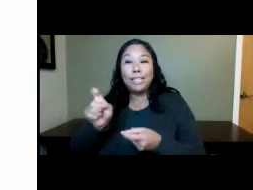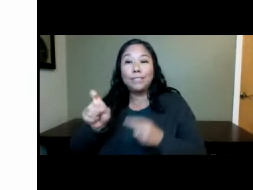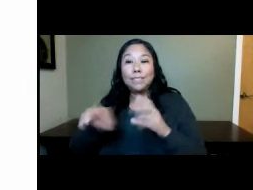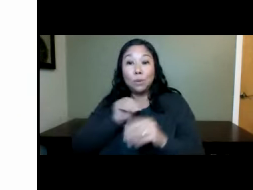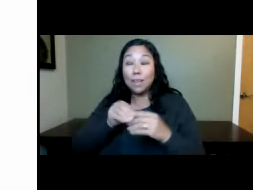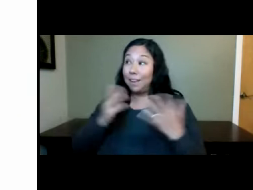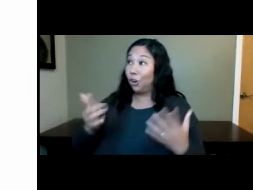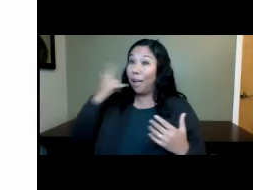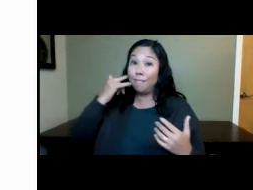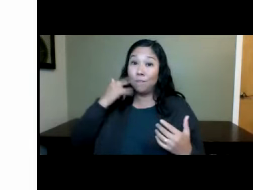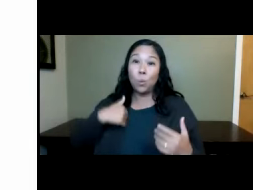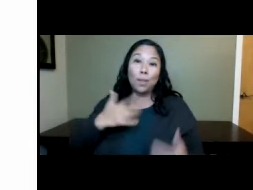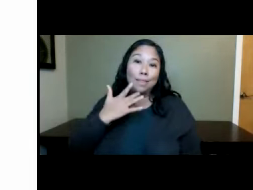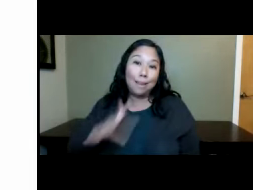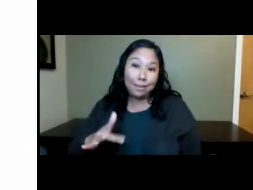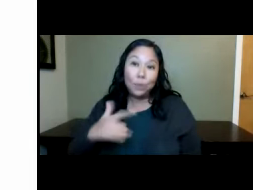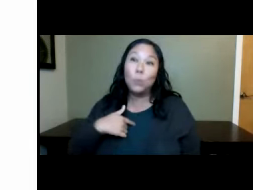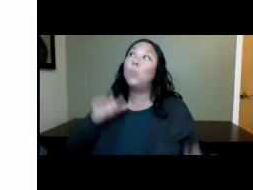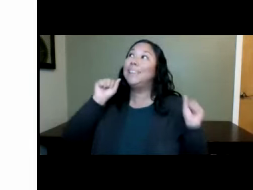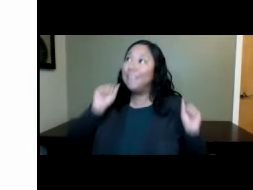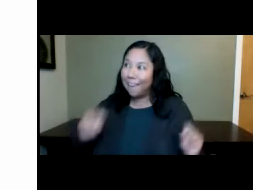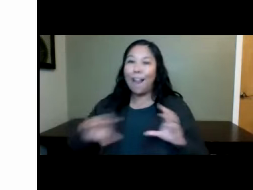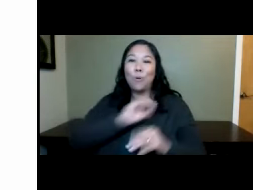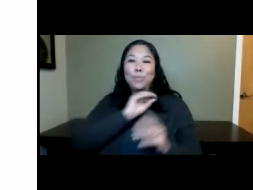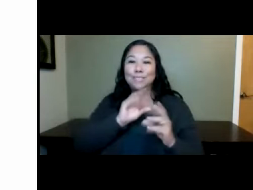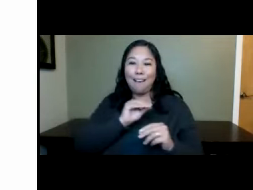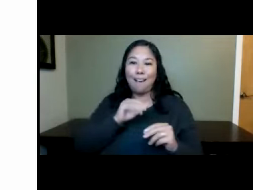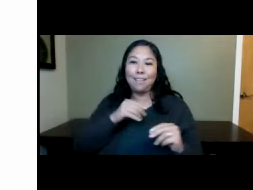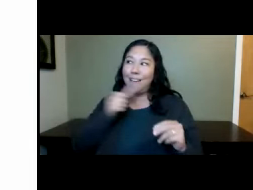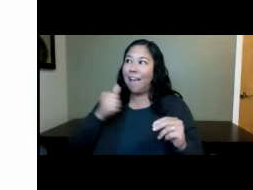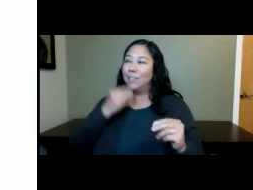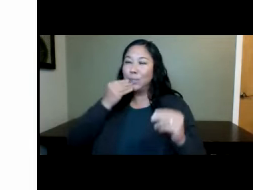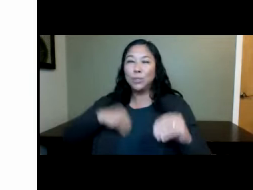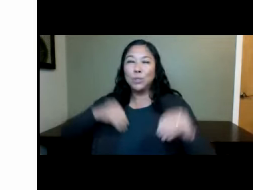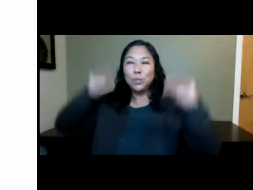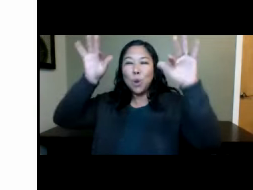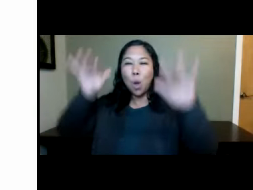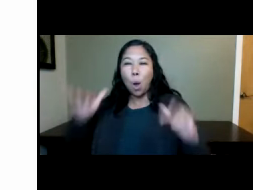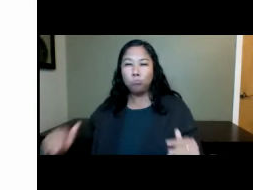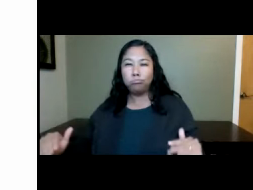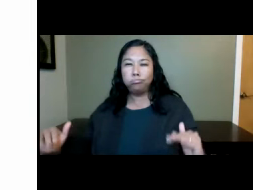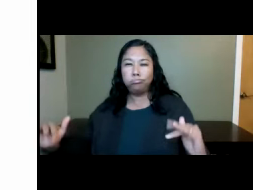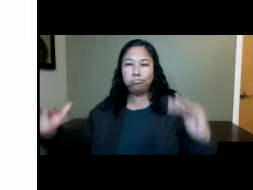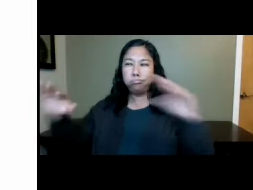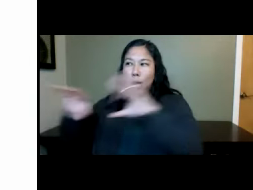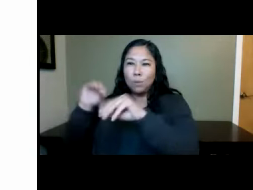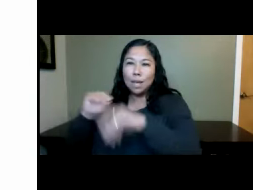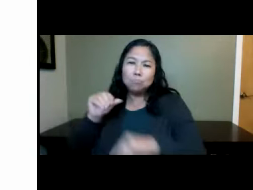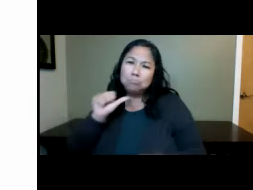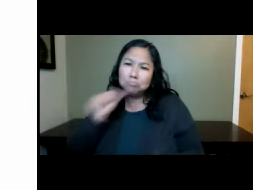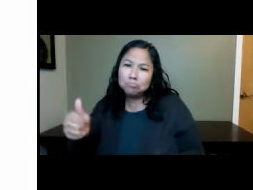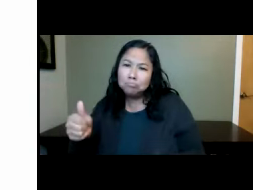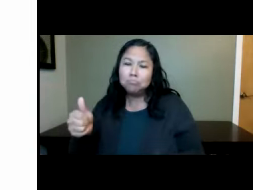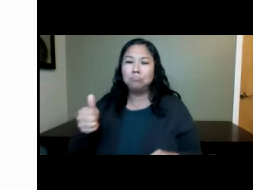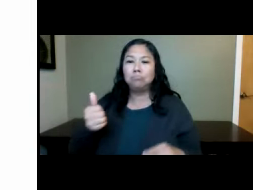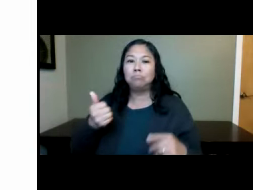can go outdoors. We're not snowed in. We don't have those other obstacles to trying to get outdoors. Having